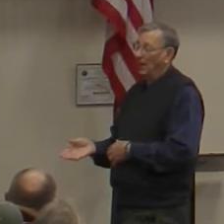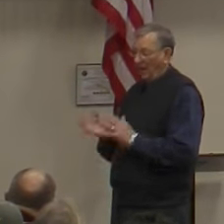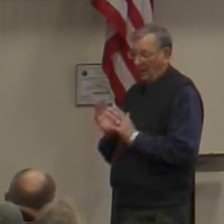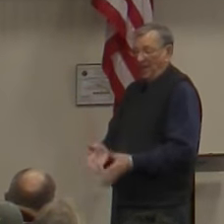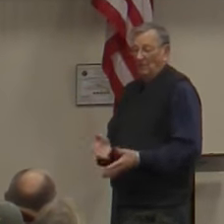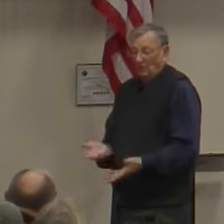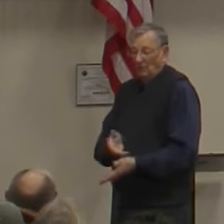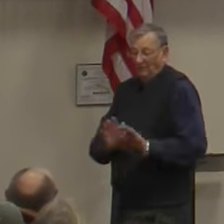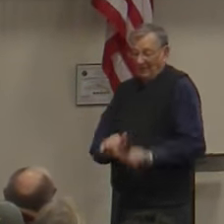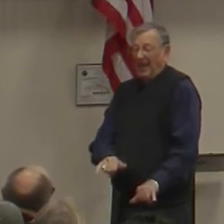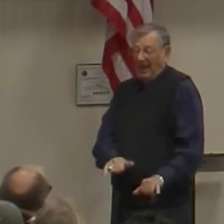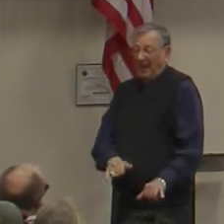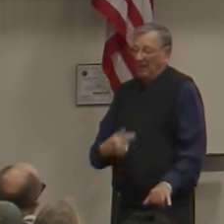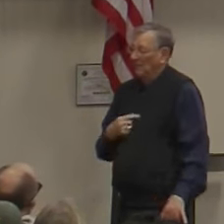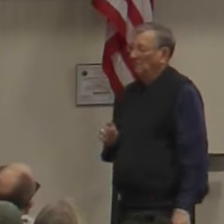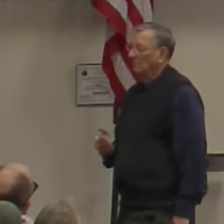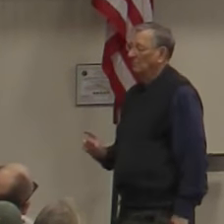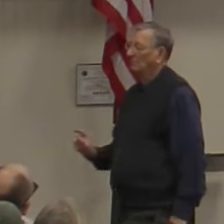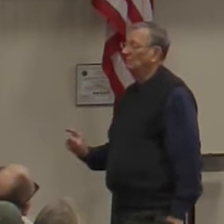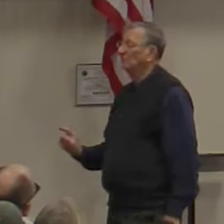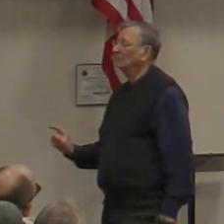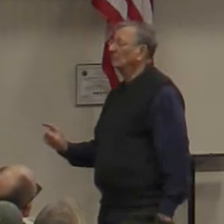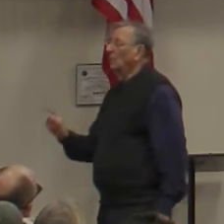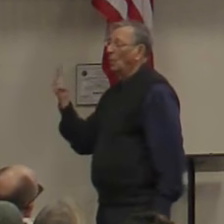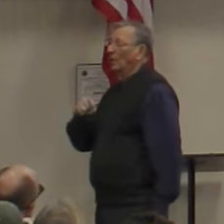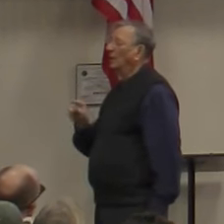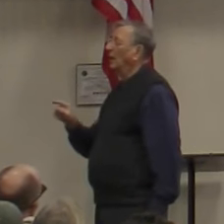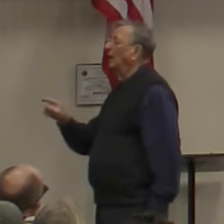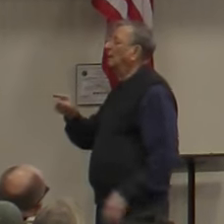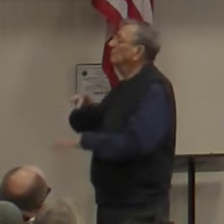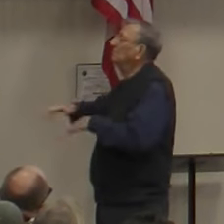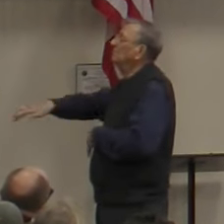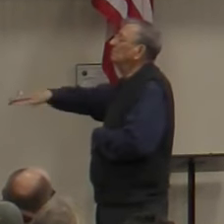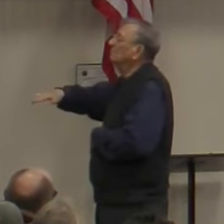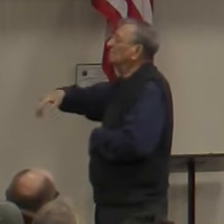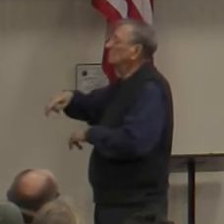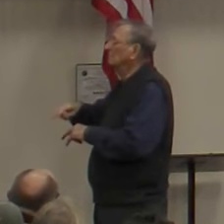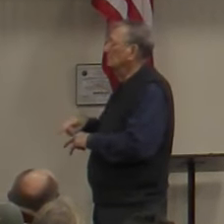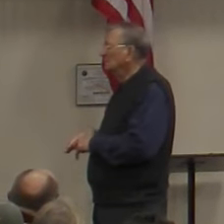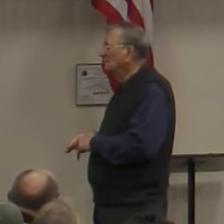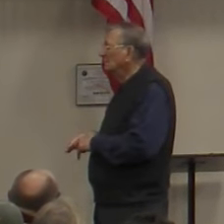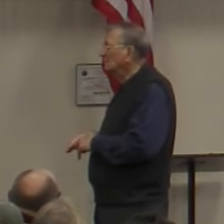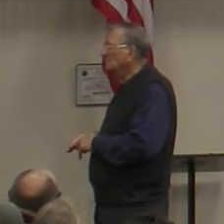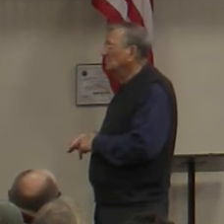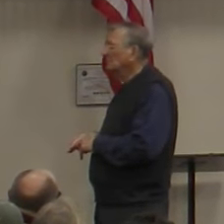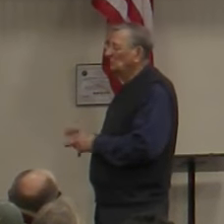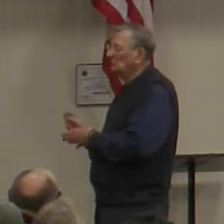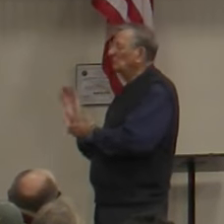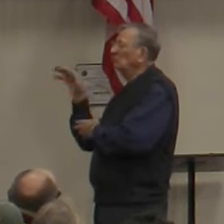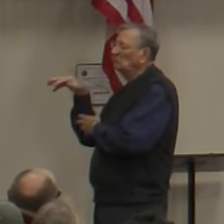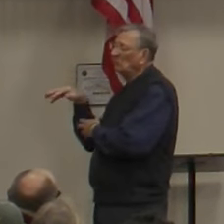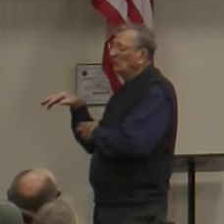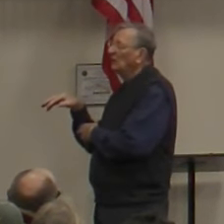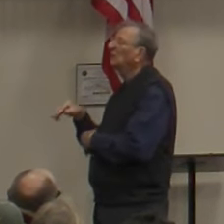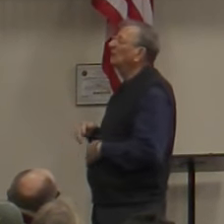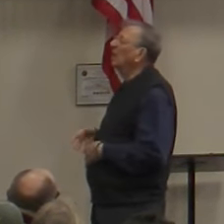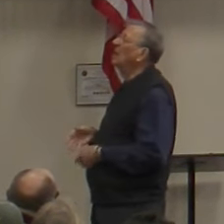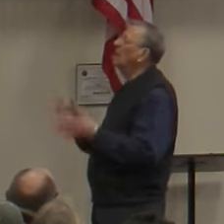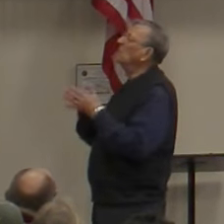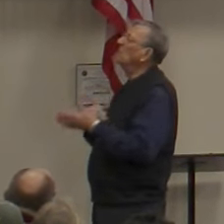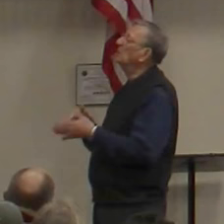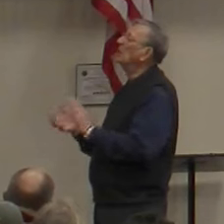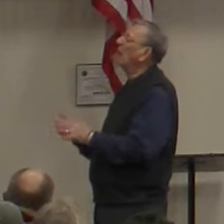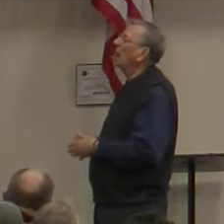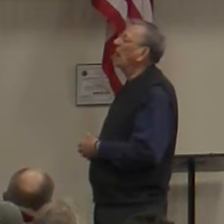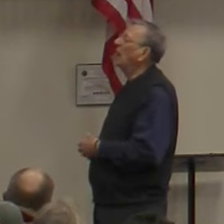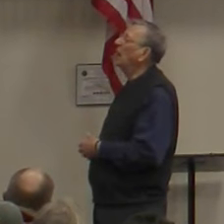servant. But he himself went a day's journey into the wilderness and came and sat down under a broom tree. And he asked that he might die, saying, "It's enough now,